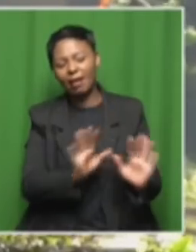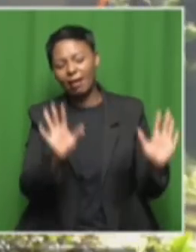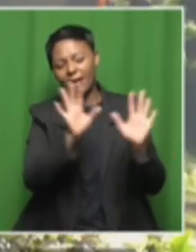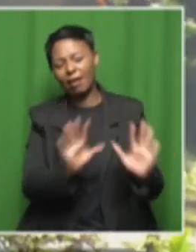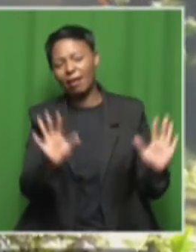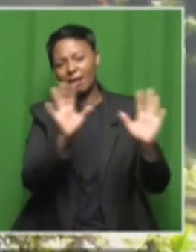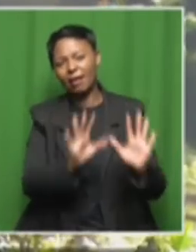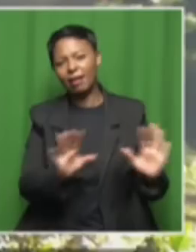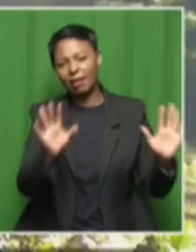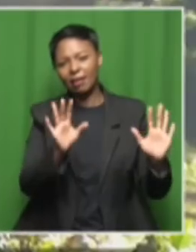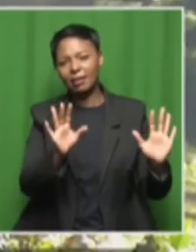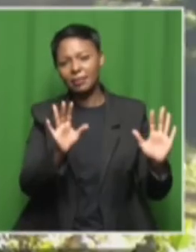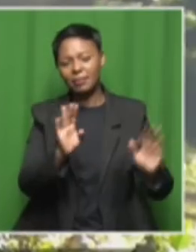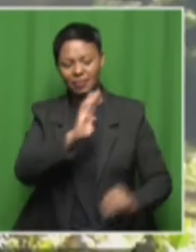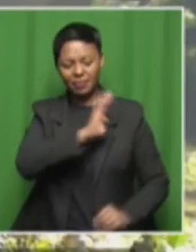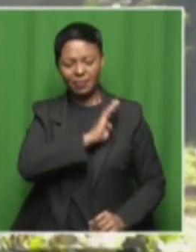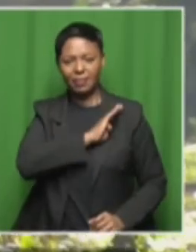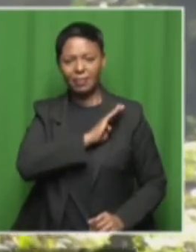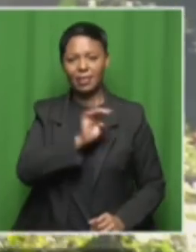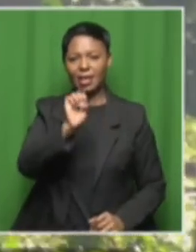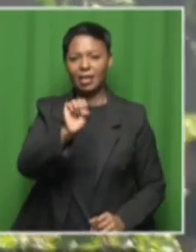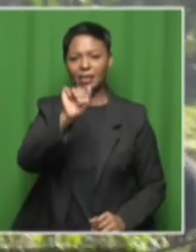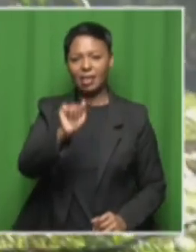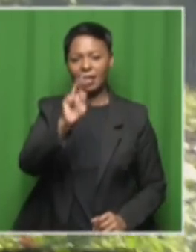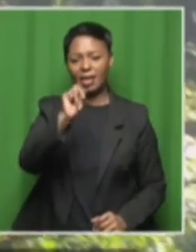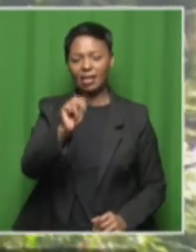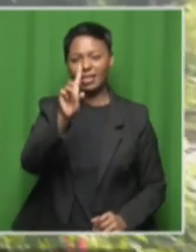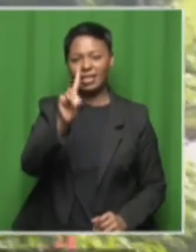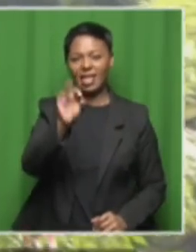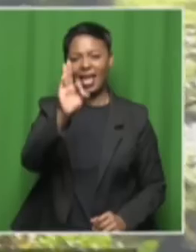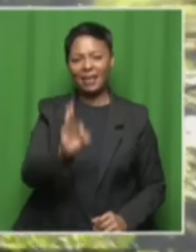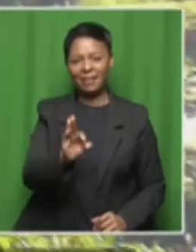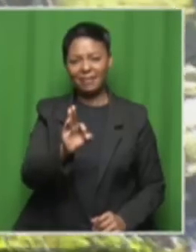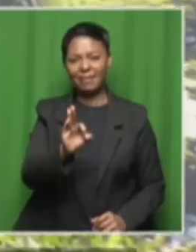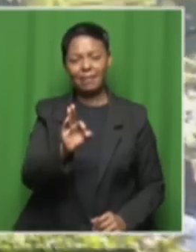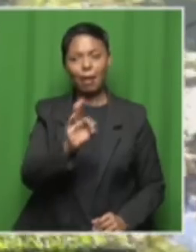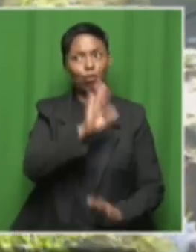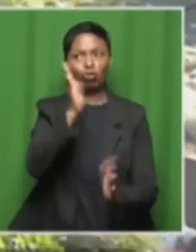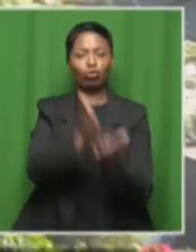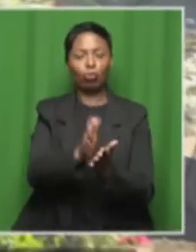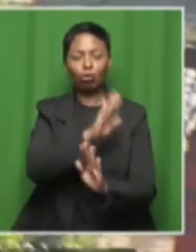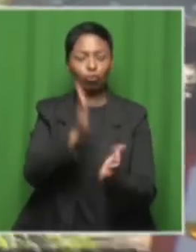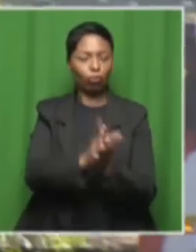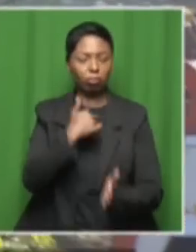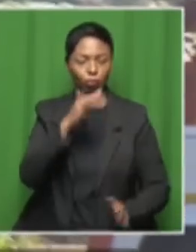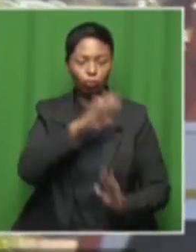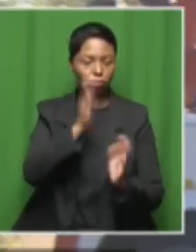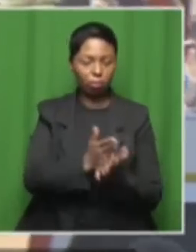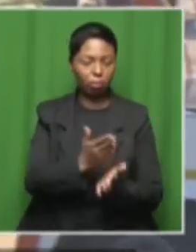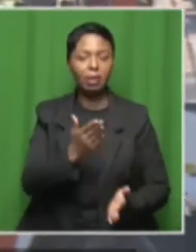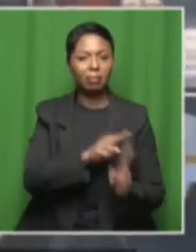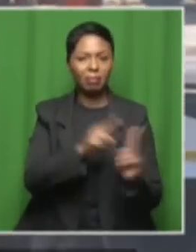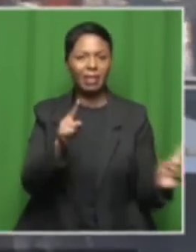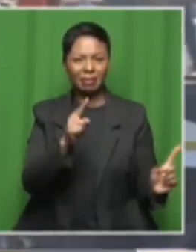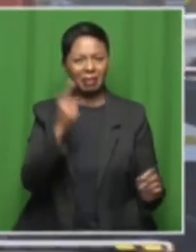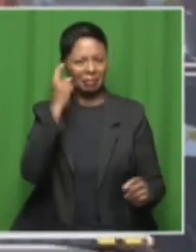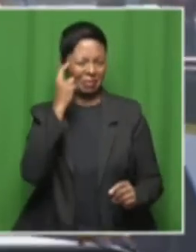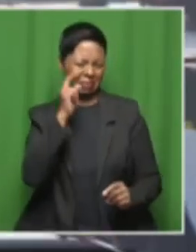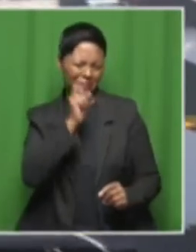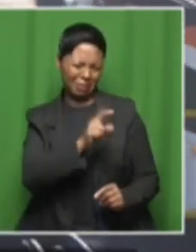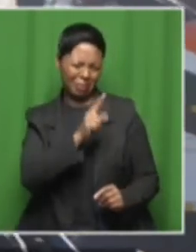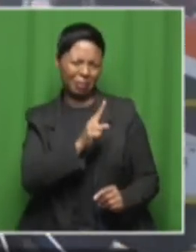the SANDF. From where I'm standing, I am not quite sure if it indeed is the case. My